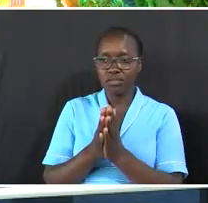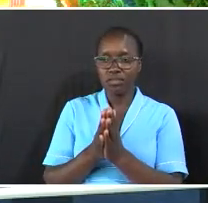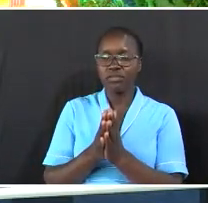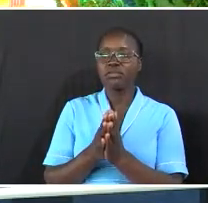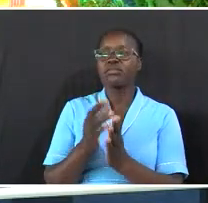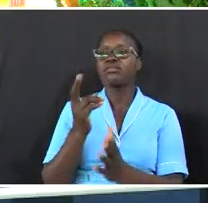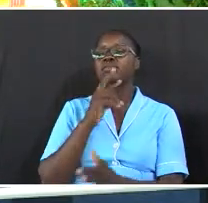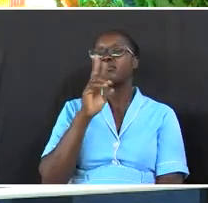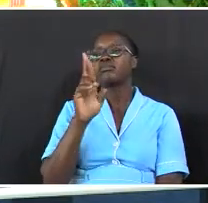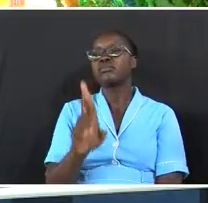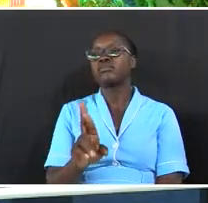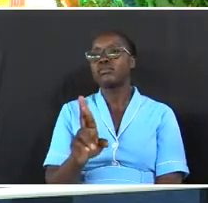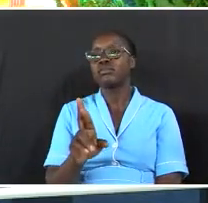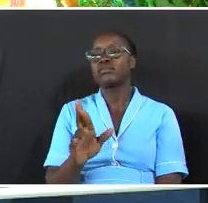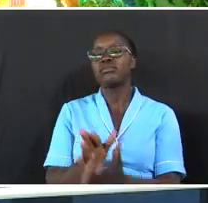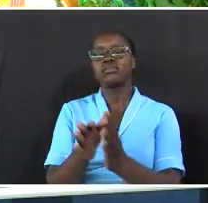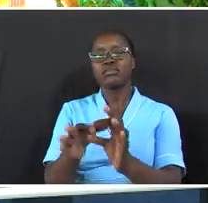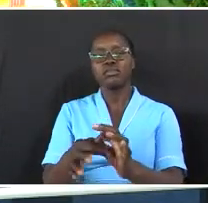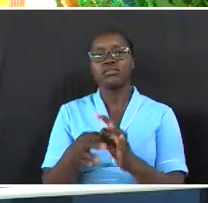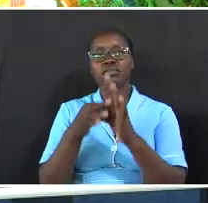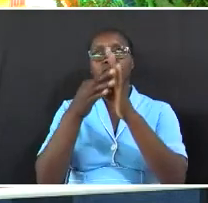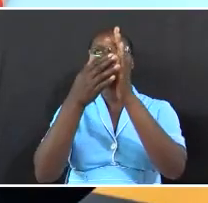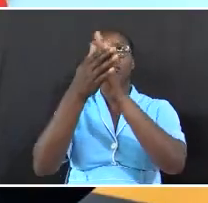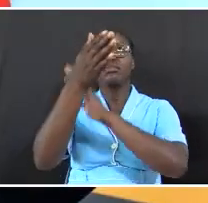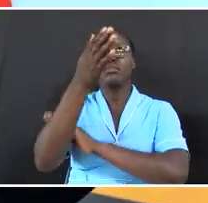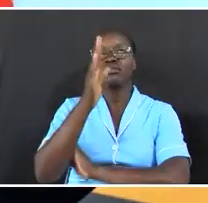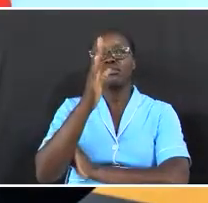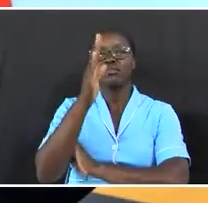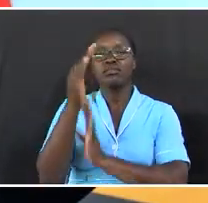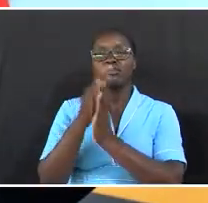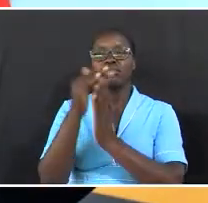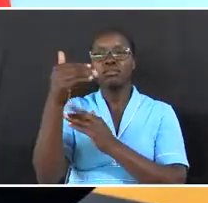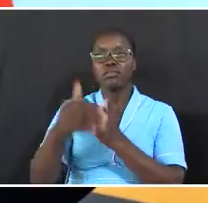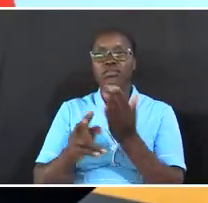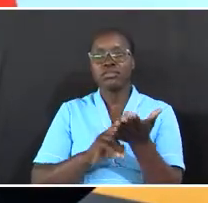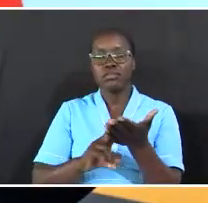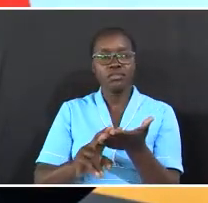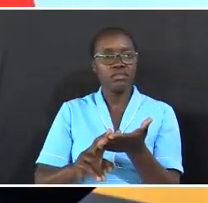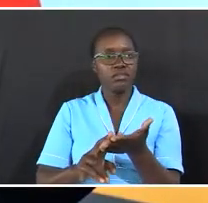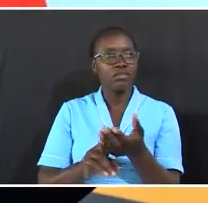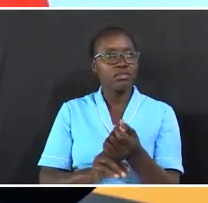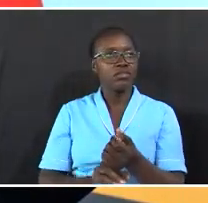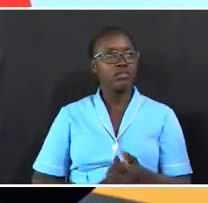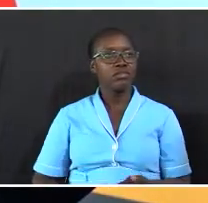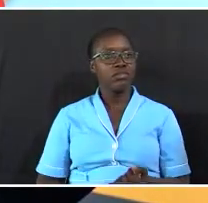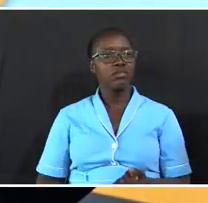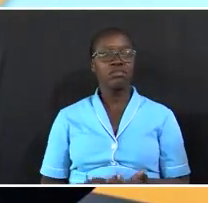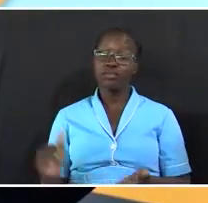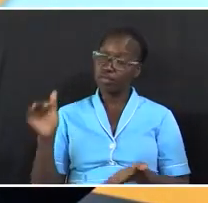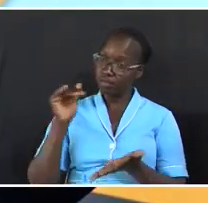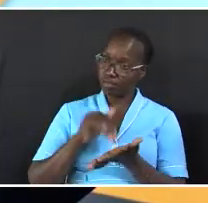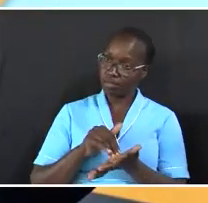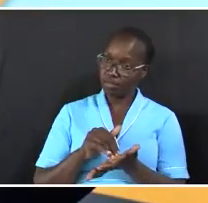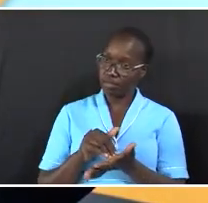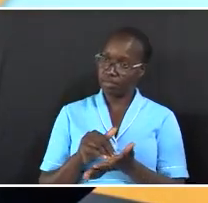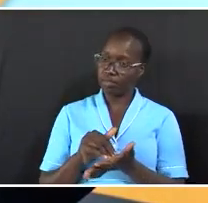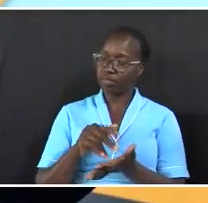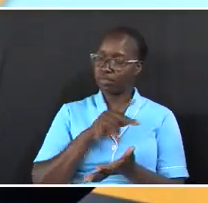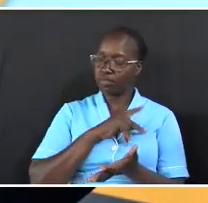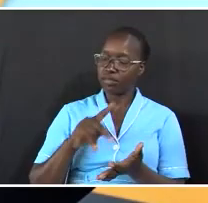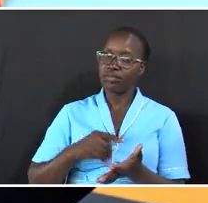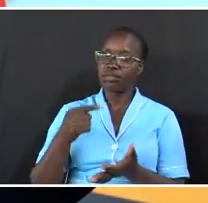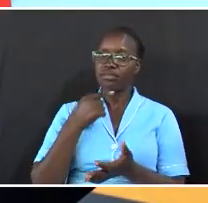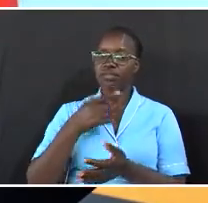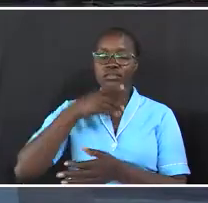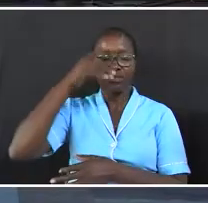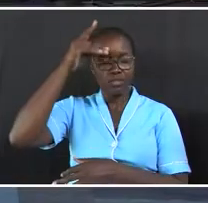is who you are. And you are a beloved of the Lord. And the next verse, as I finish, again, the king is